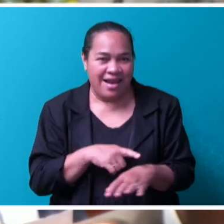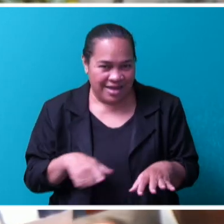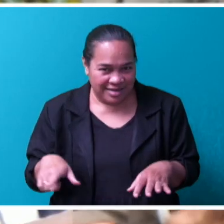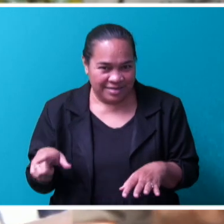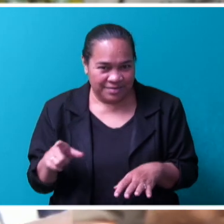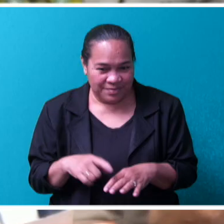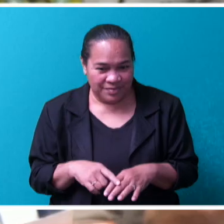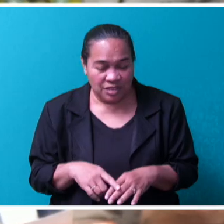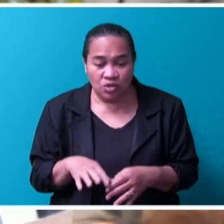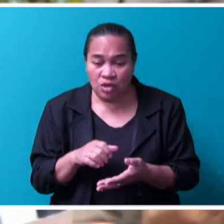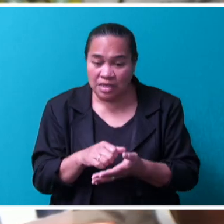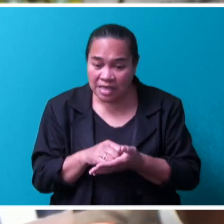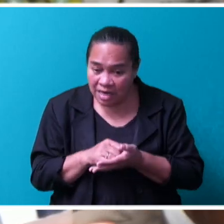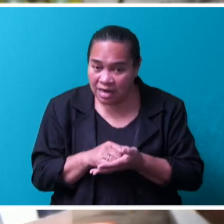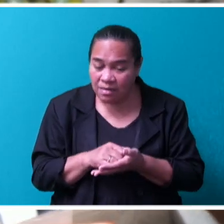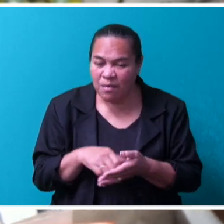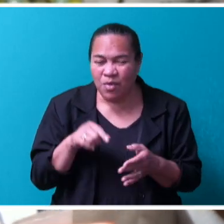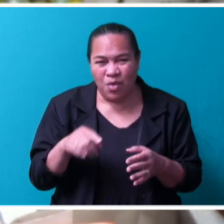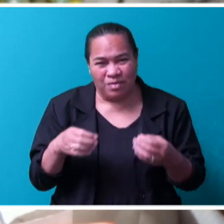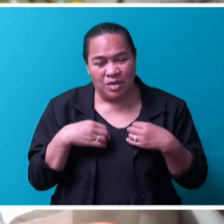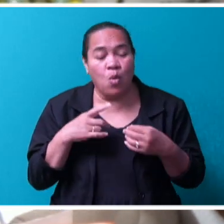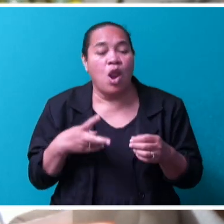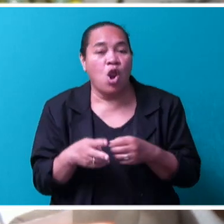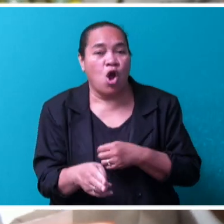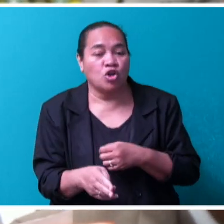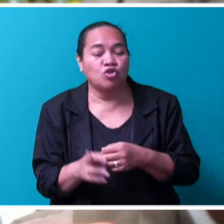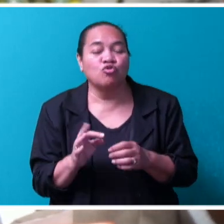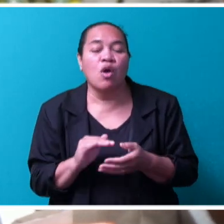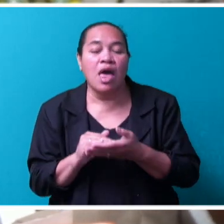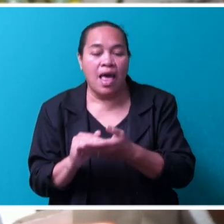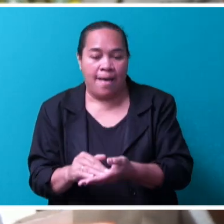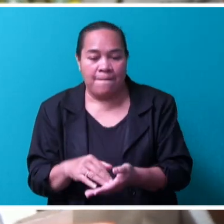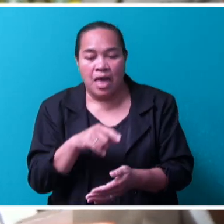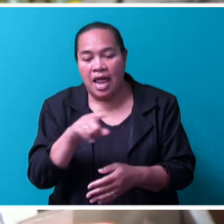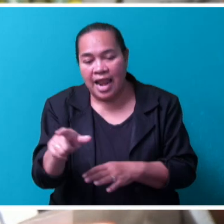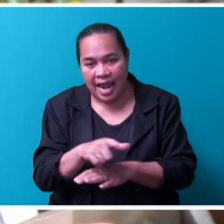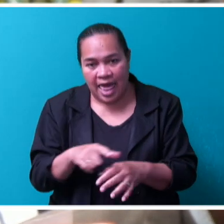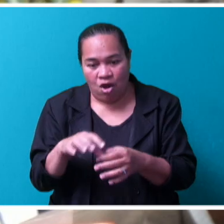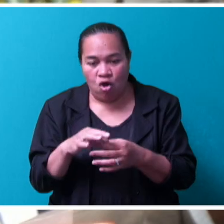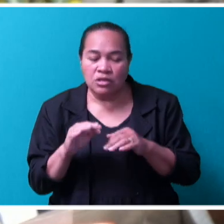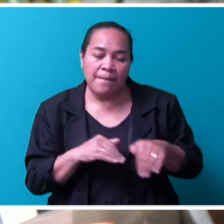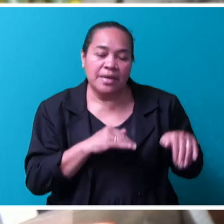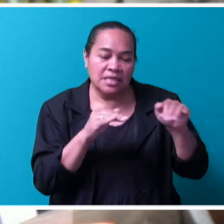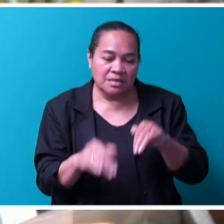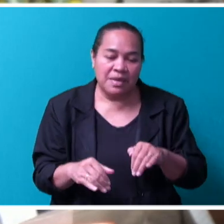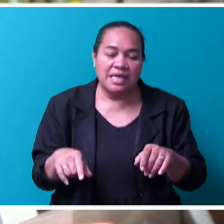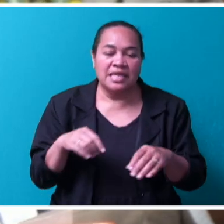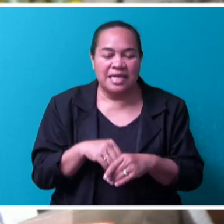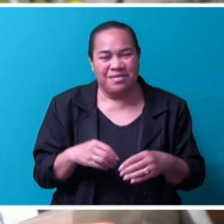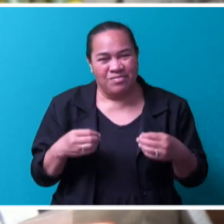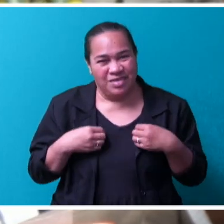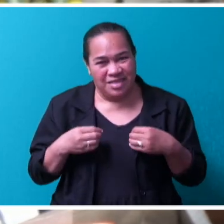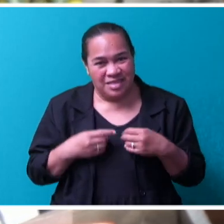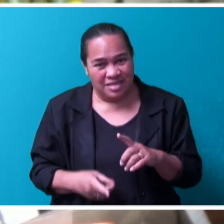Tangele Maroroi Holdings was launched to increase landowners' participation in commercial development,